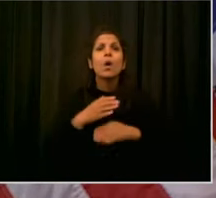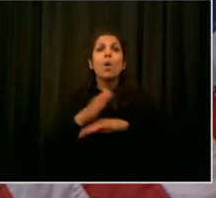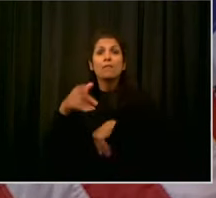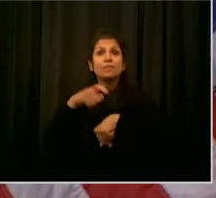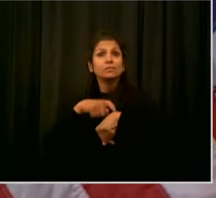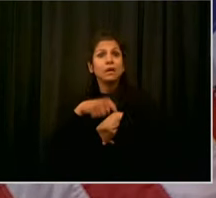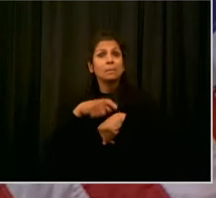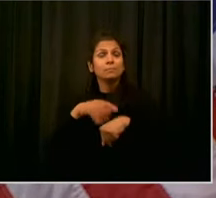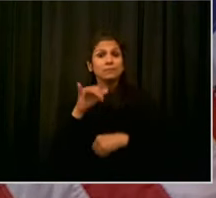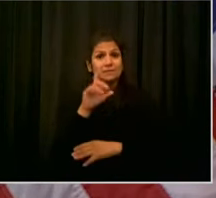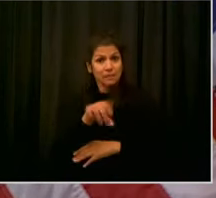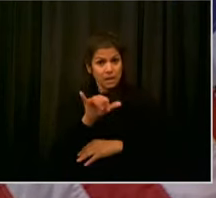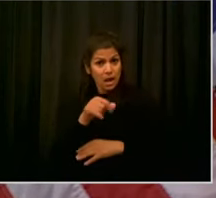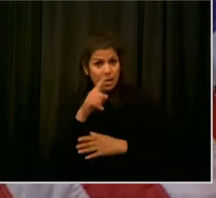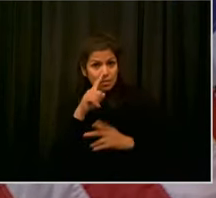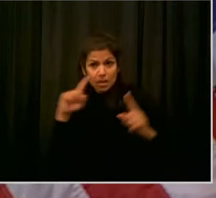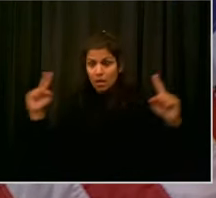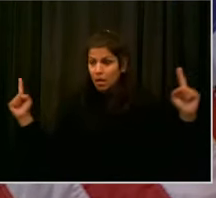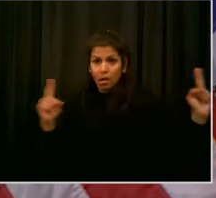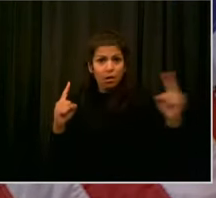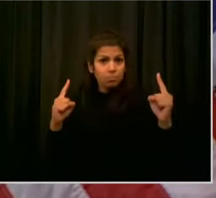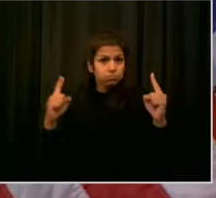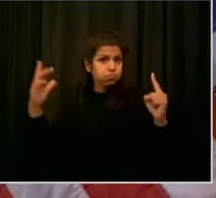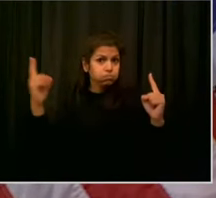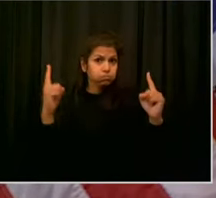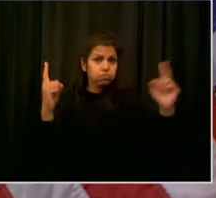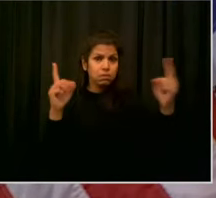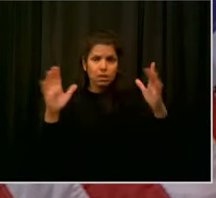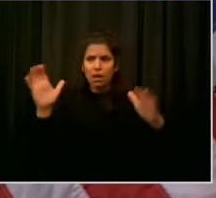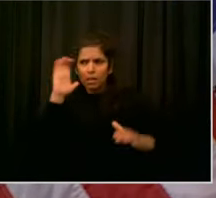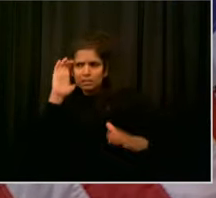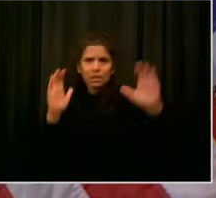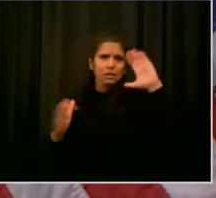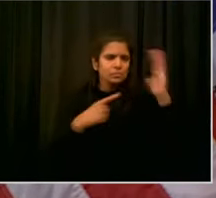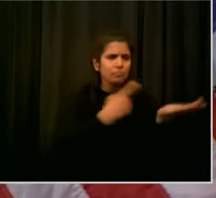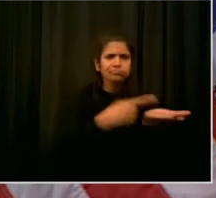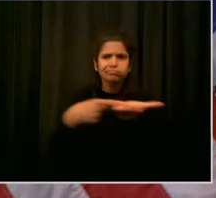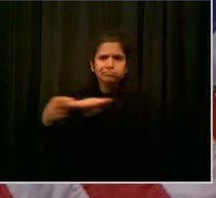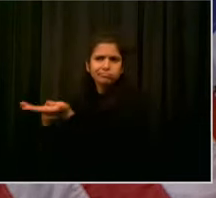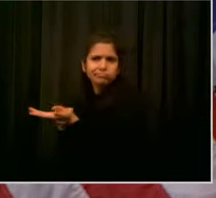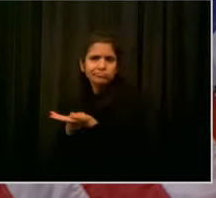that there clearly were haves and have-nots in this world.